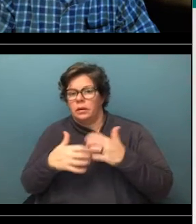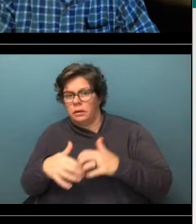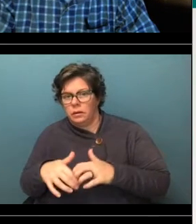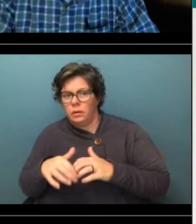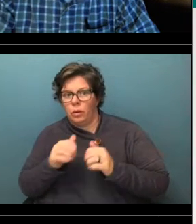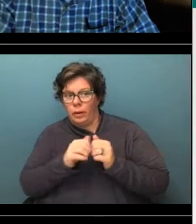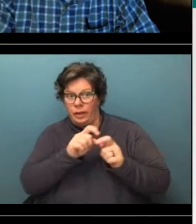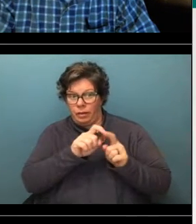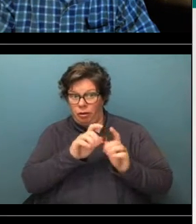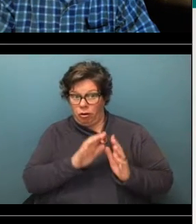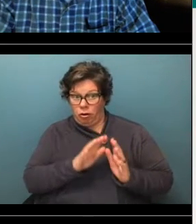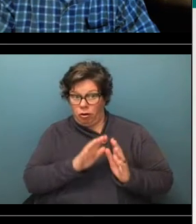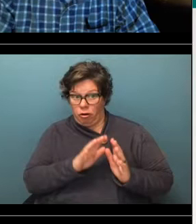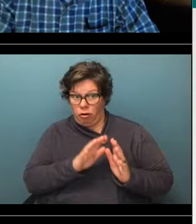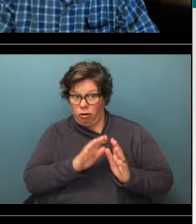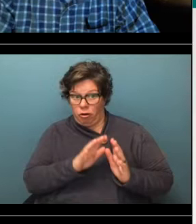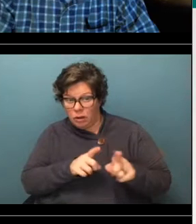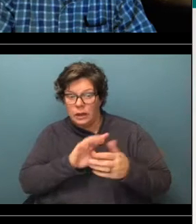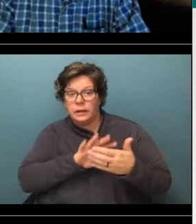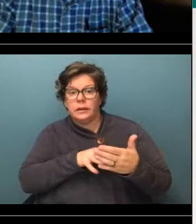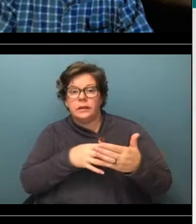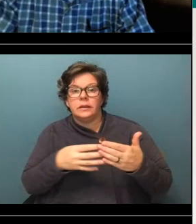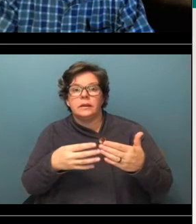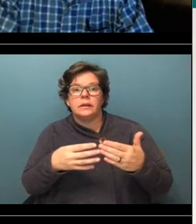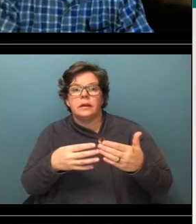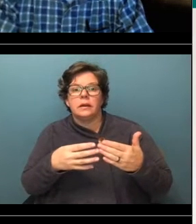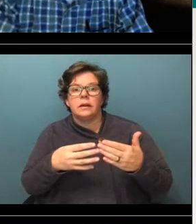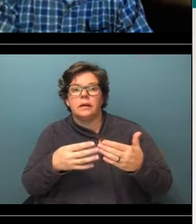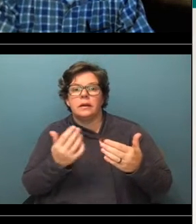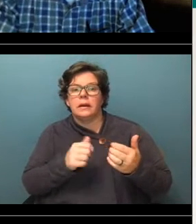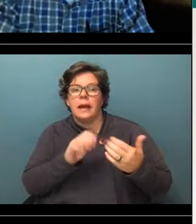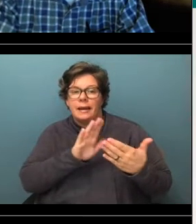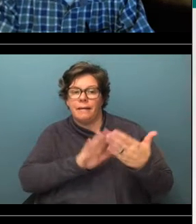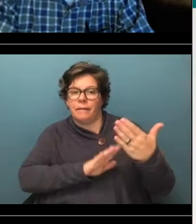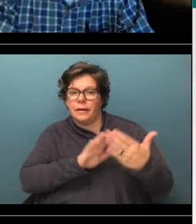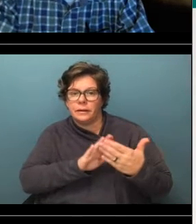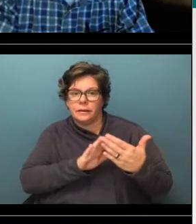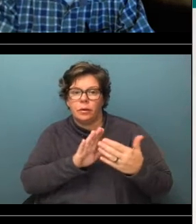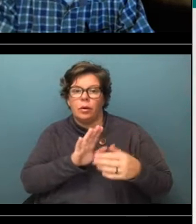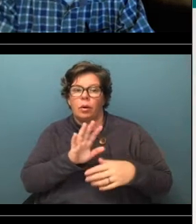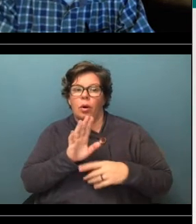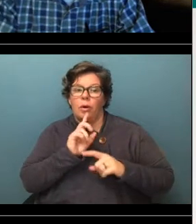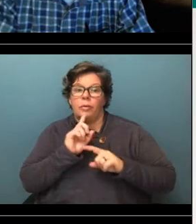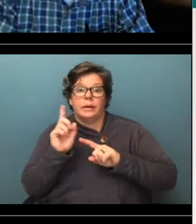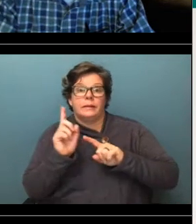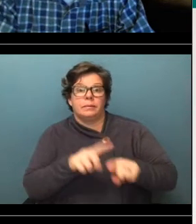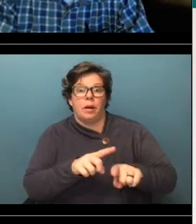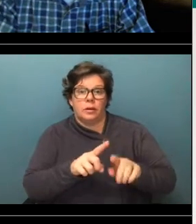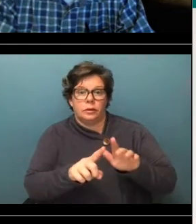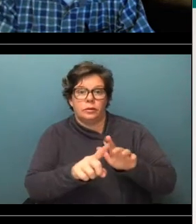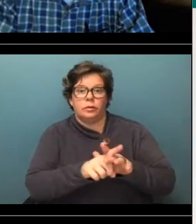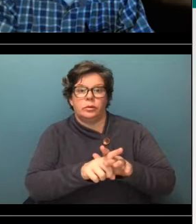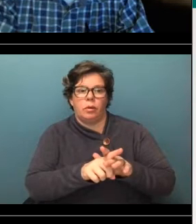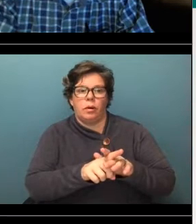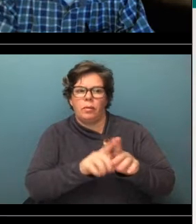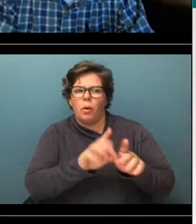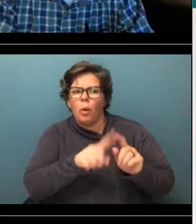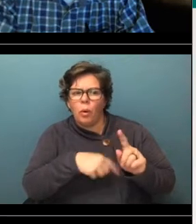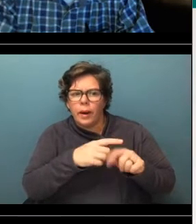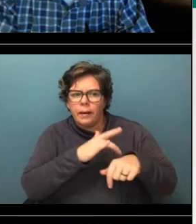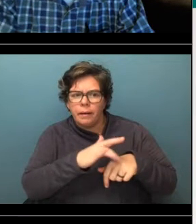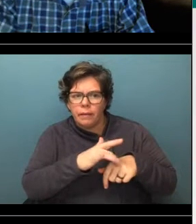caller to schedule any face-to-face or field response for an available time slot,